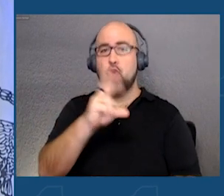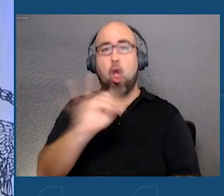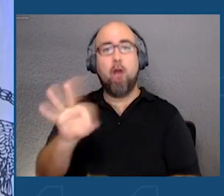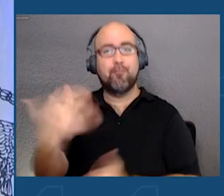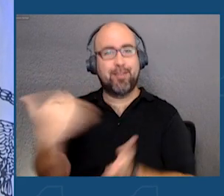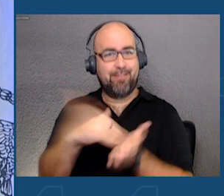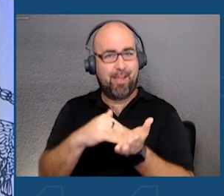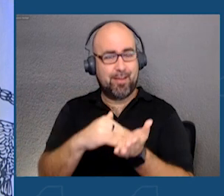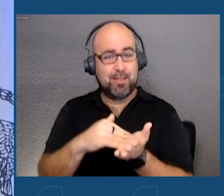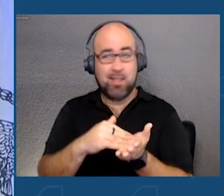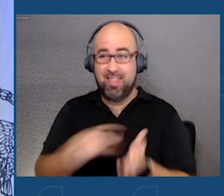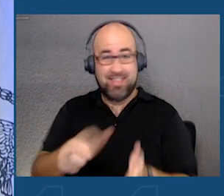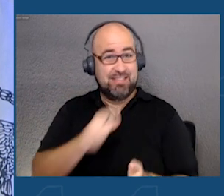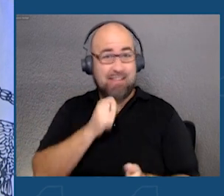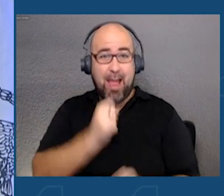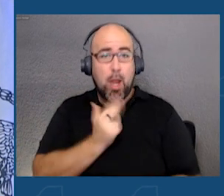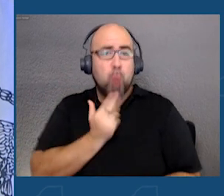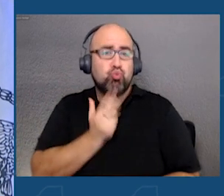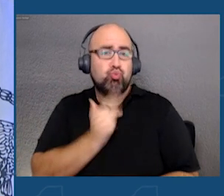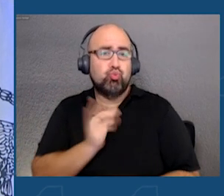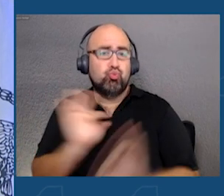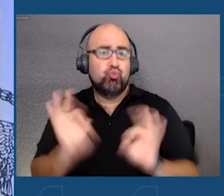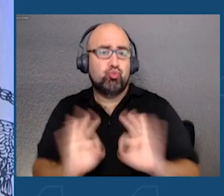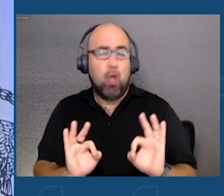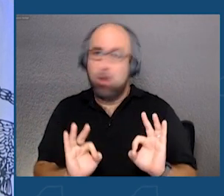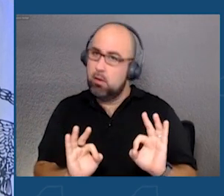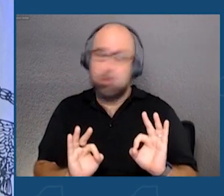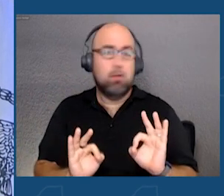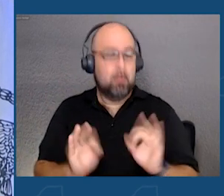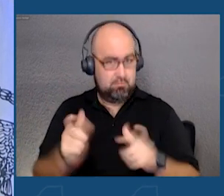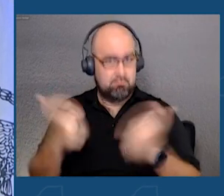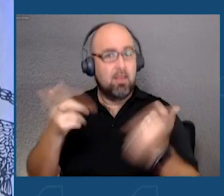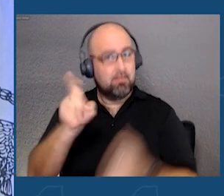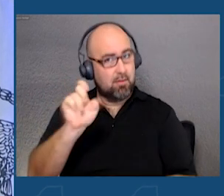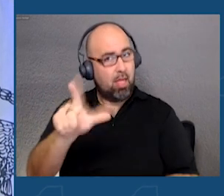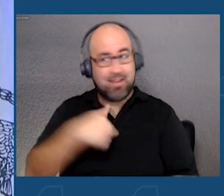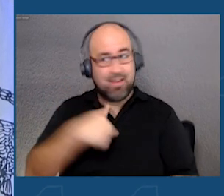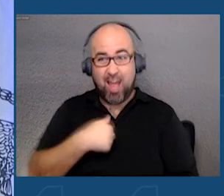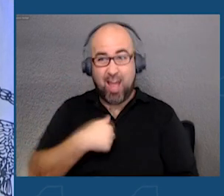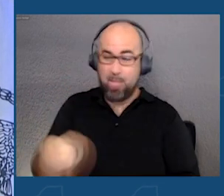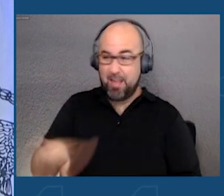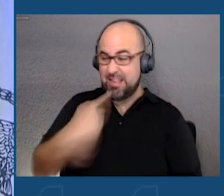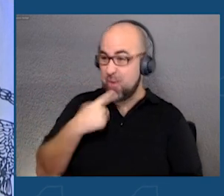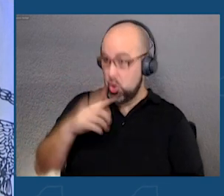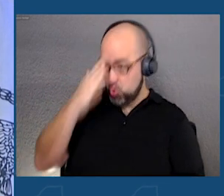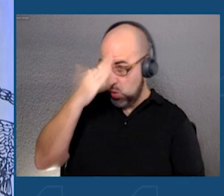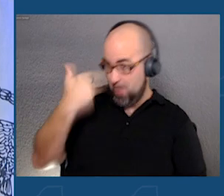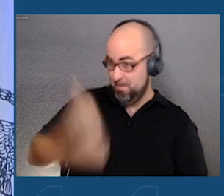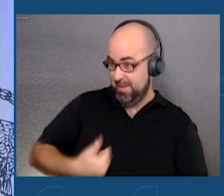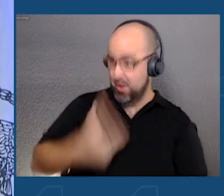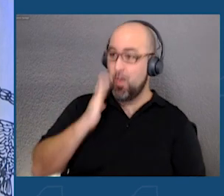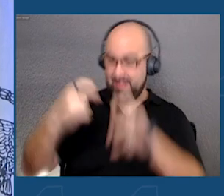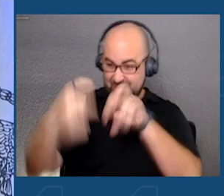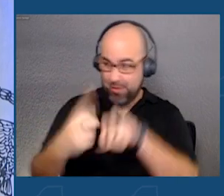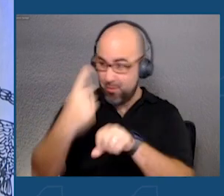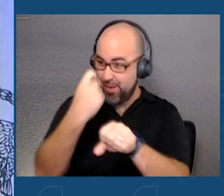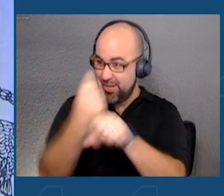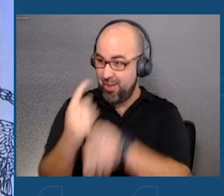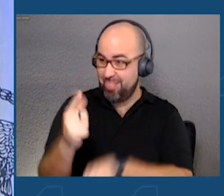as I said back there, we were gathering, I said, you know me, I'm going to say, we're going to get together 1 year from now and say, what did we get